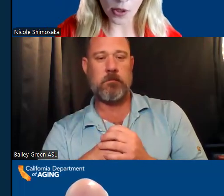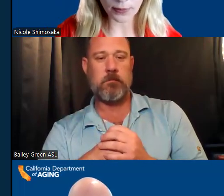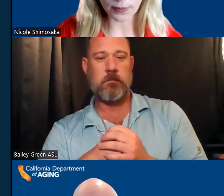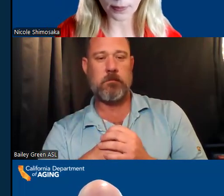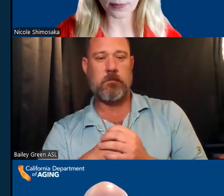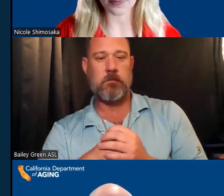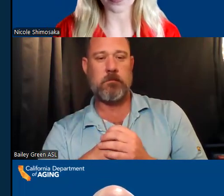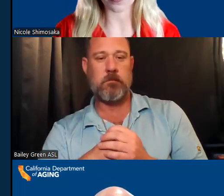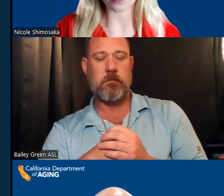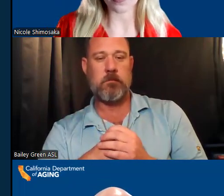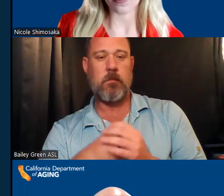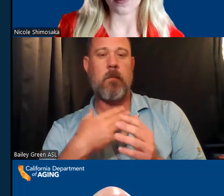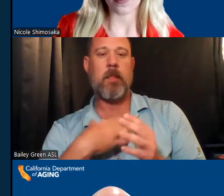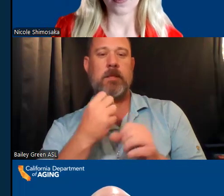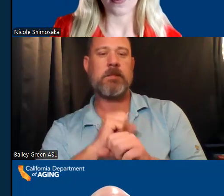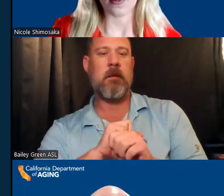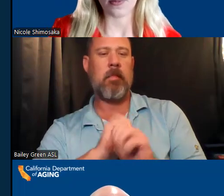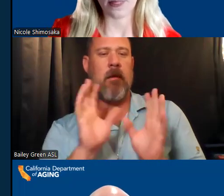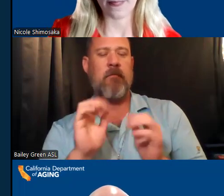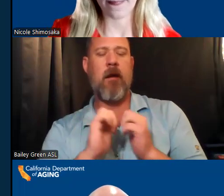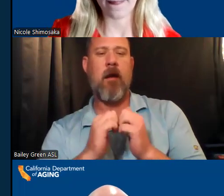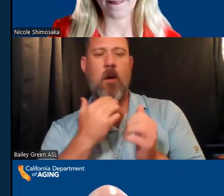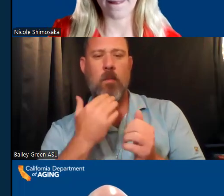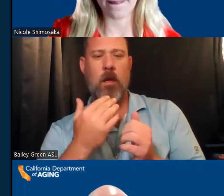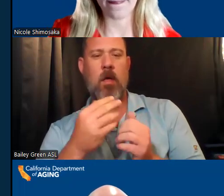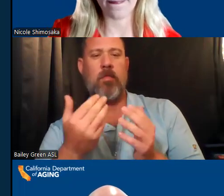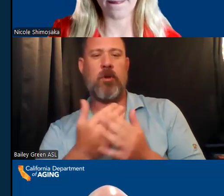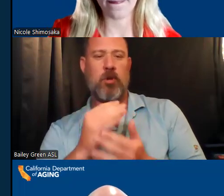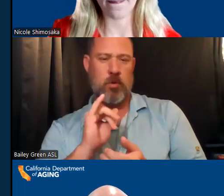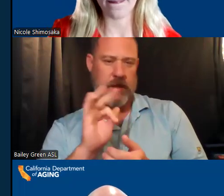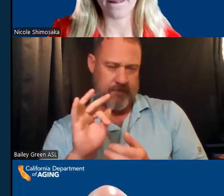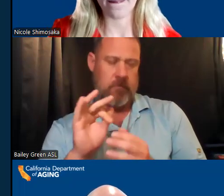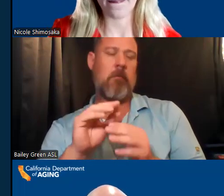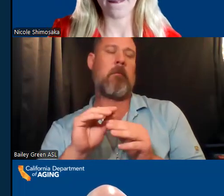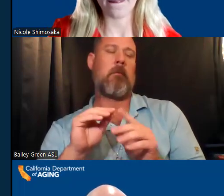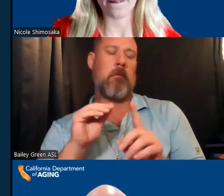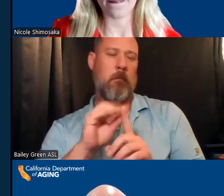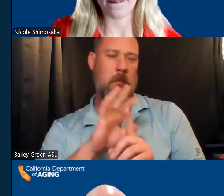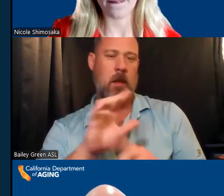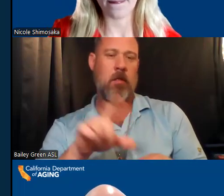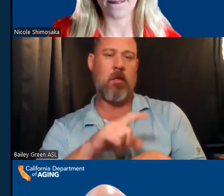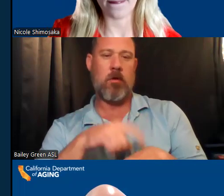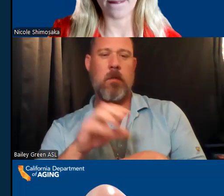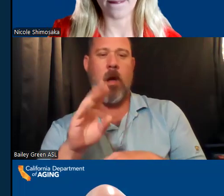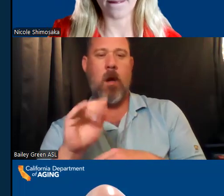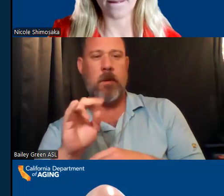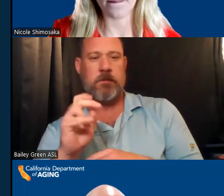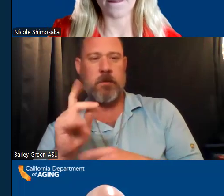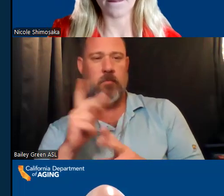Right, next question. Please clarify, how will the new IFF impact the long-term care ombudsman